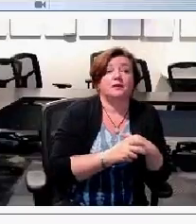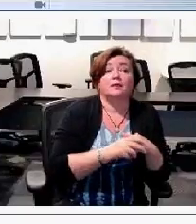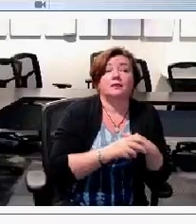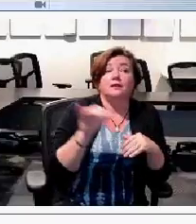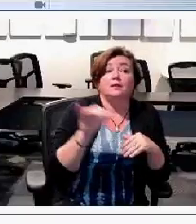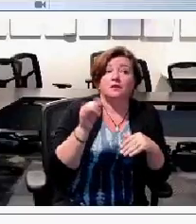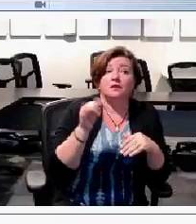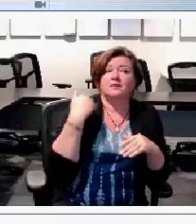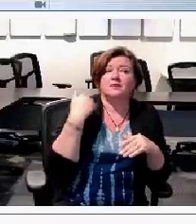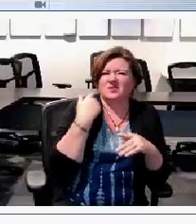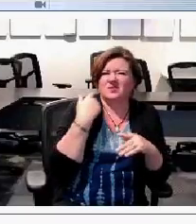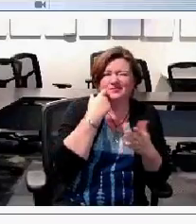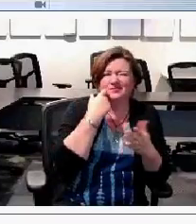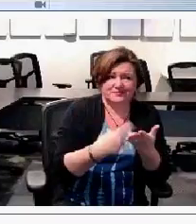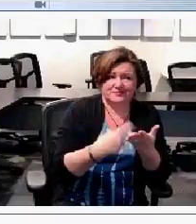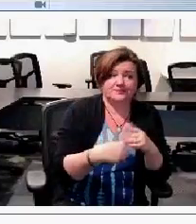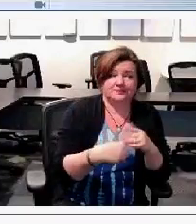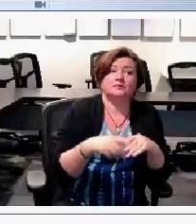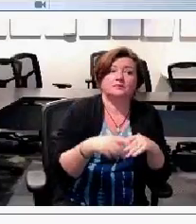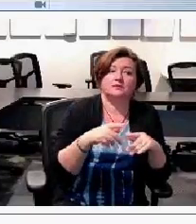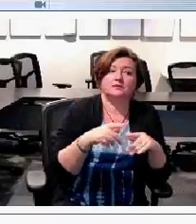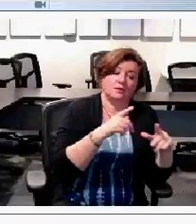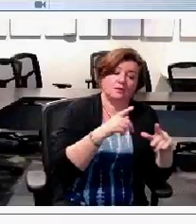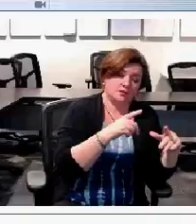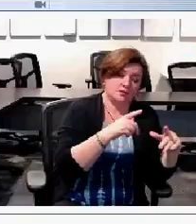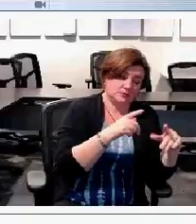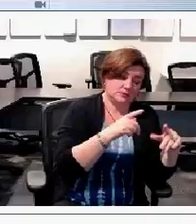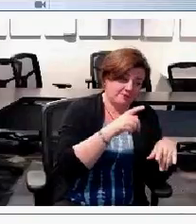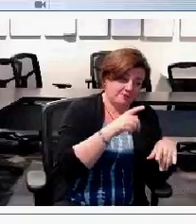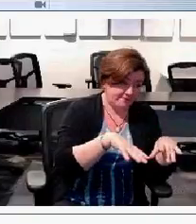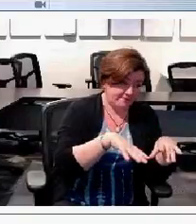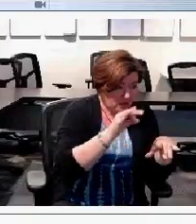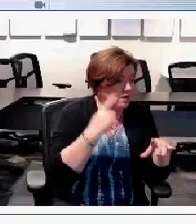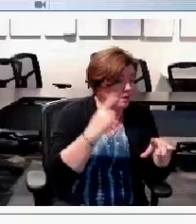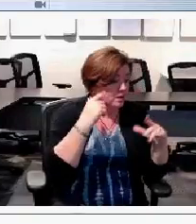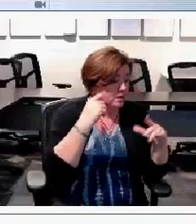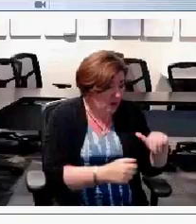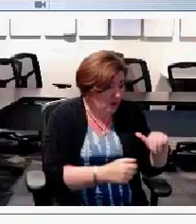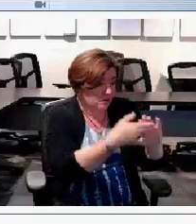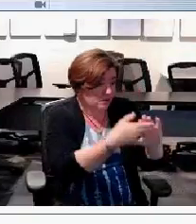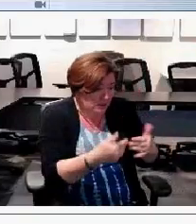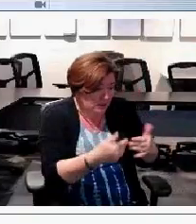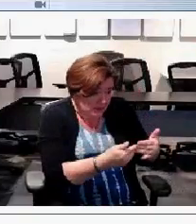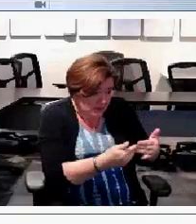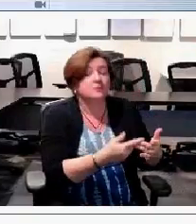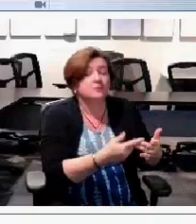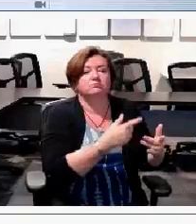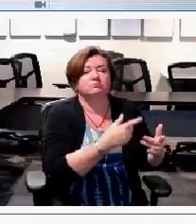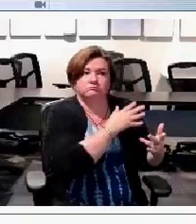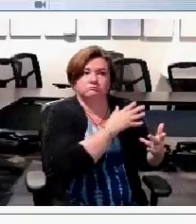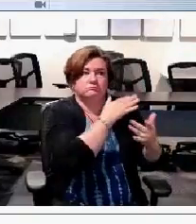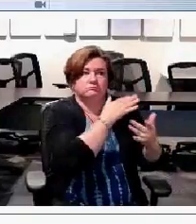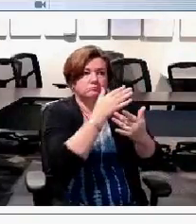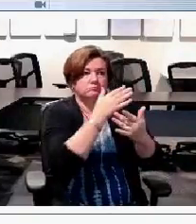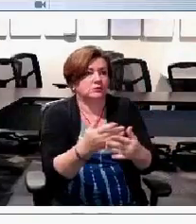So previously, we're following children right from diagnosis. So many of them are infants, and they're eligible